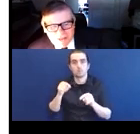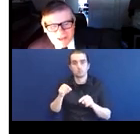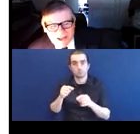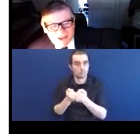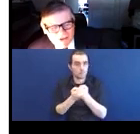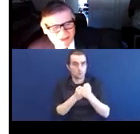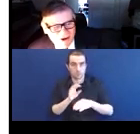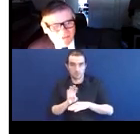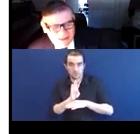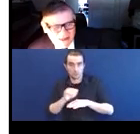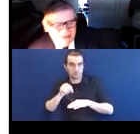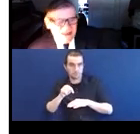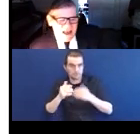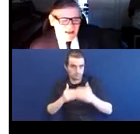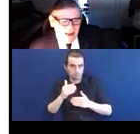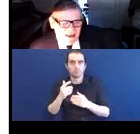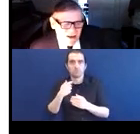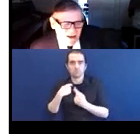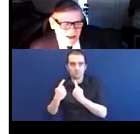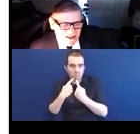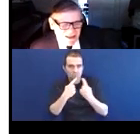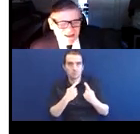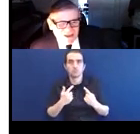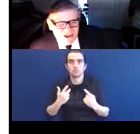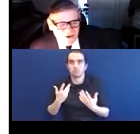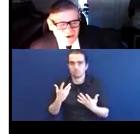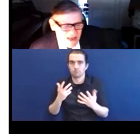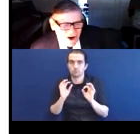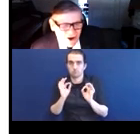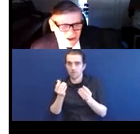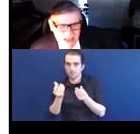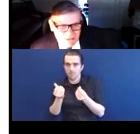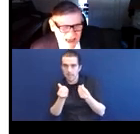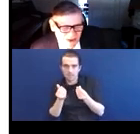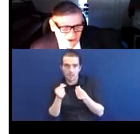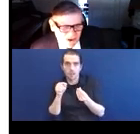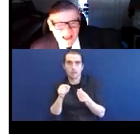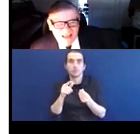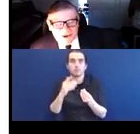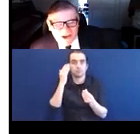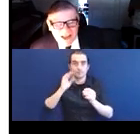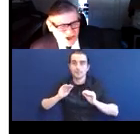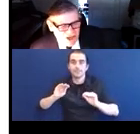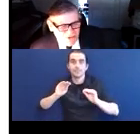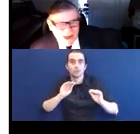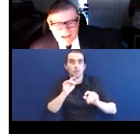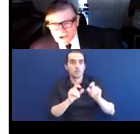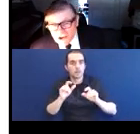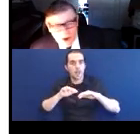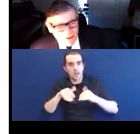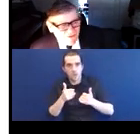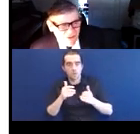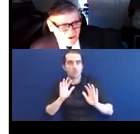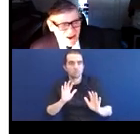bookkeeping so they can run their own business is a really easy thing to do. There are lots of apps now that you can get, so you can actually keep your accounts on your